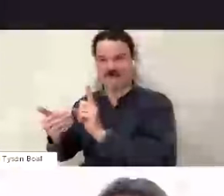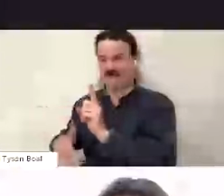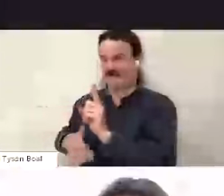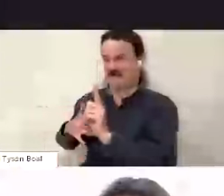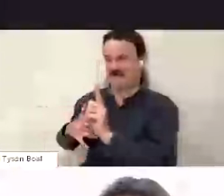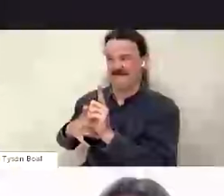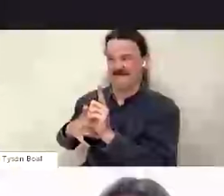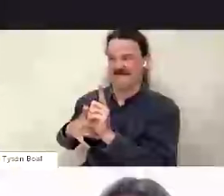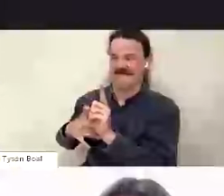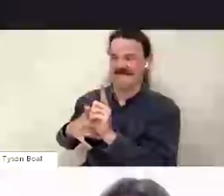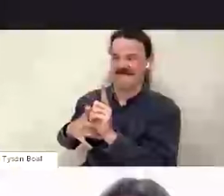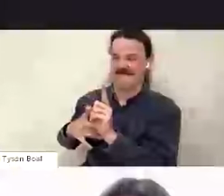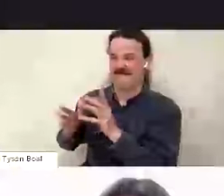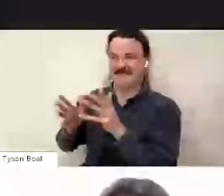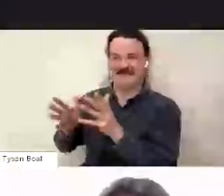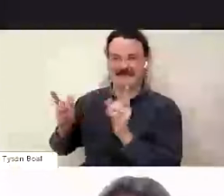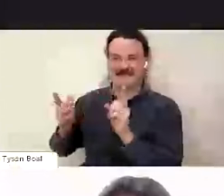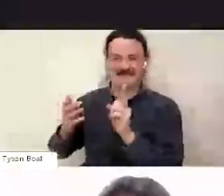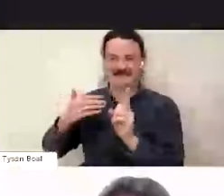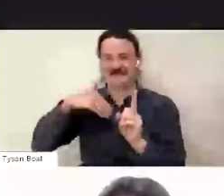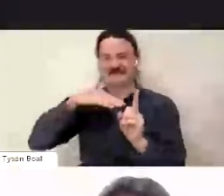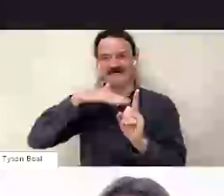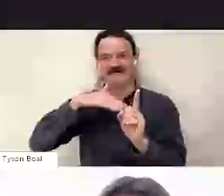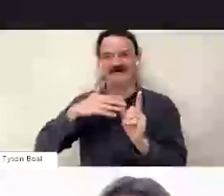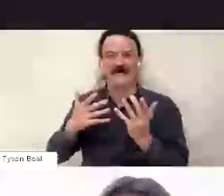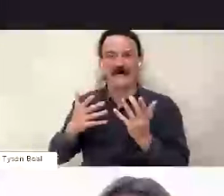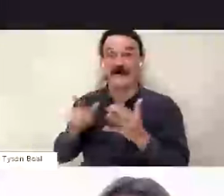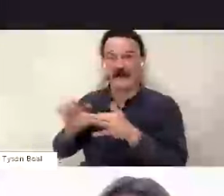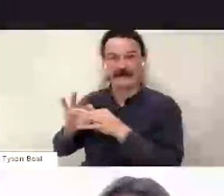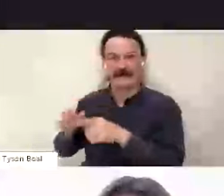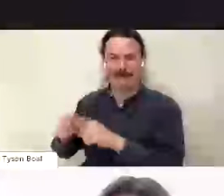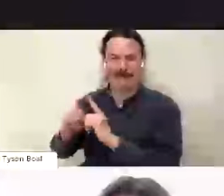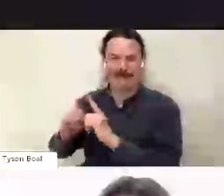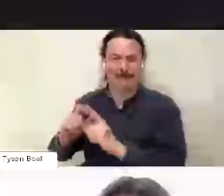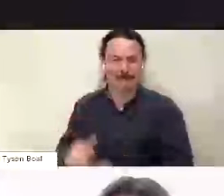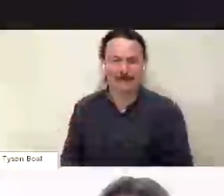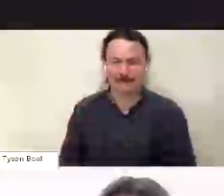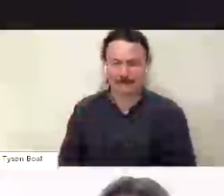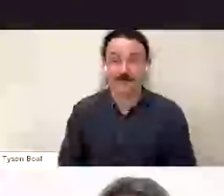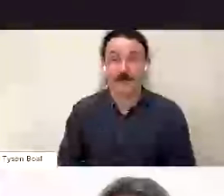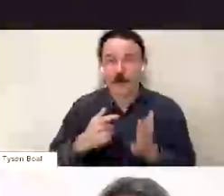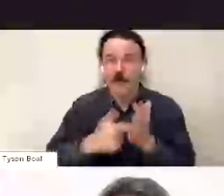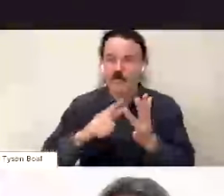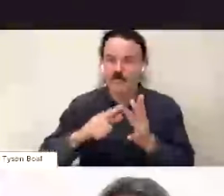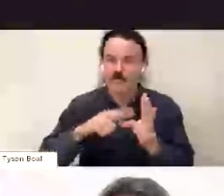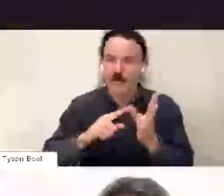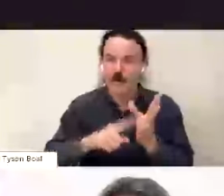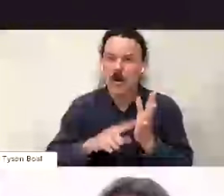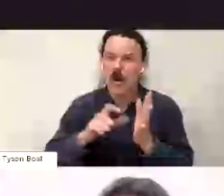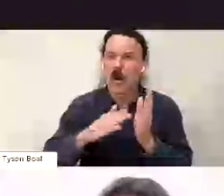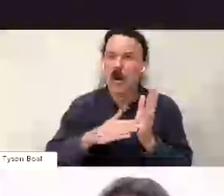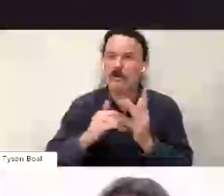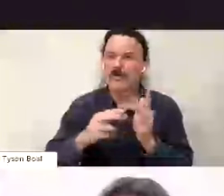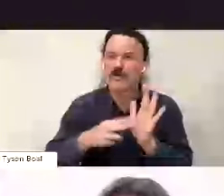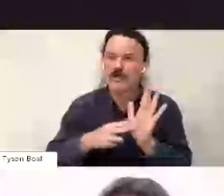an issue, most definitely, as the Royal Commission exposed, of the vulnerability of our women with